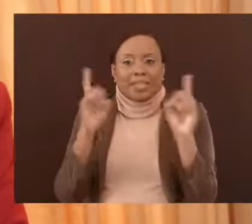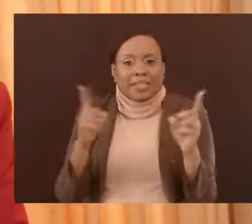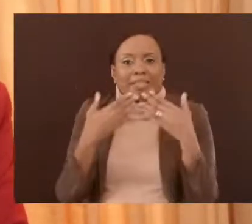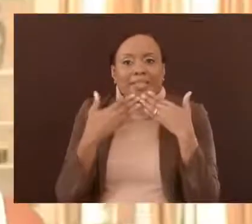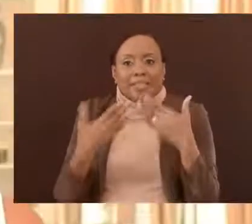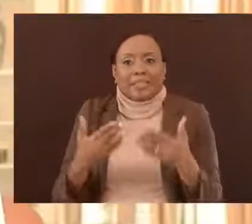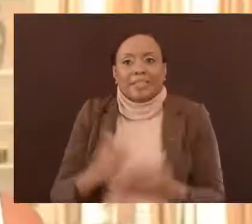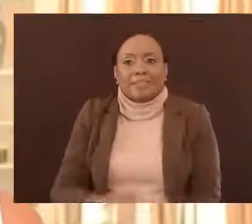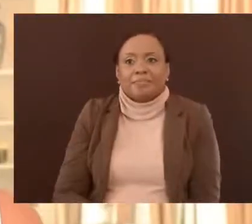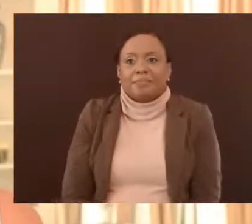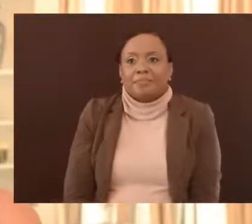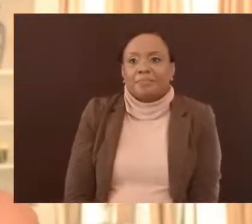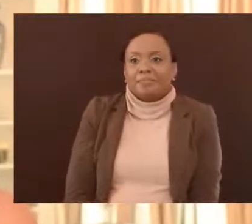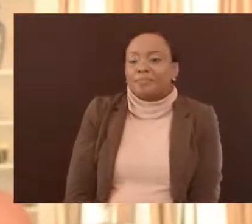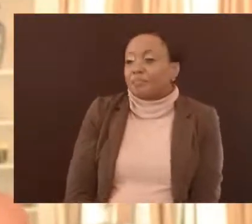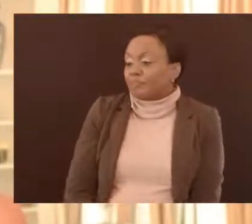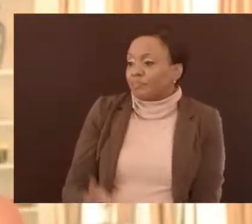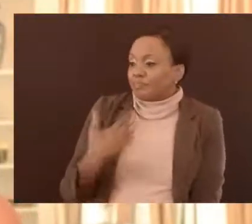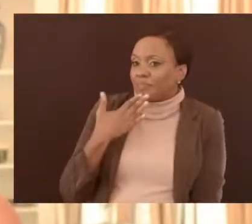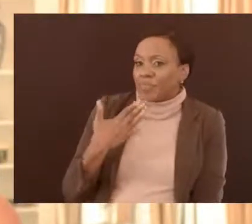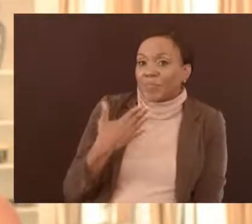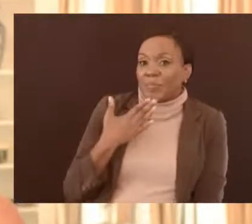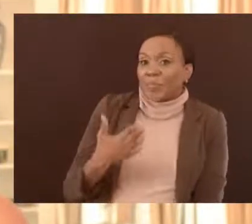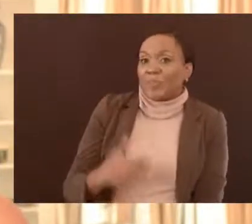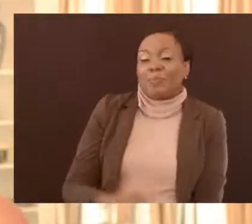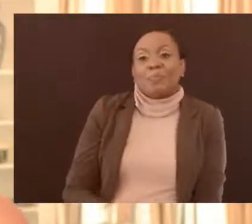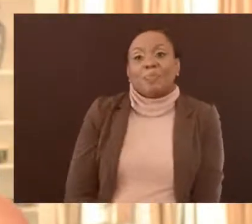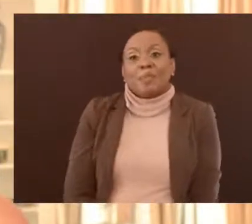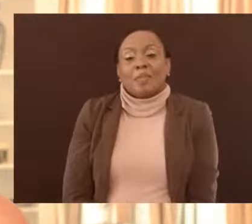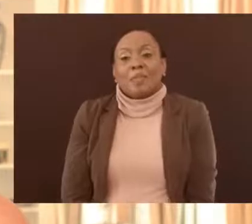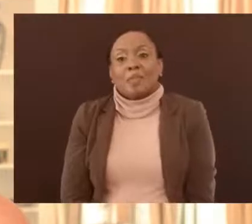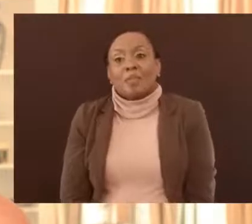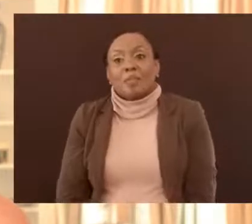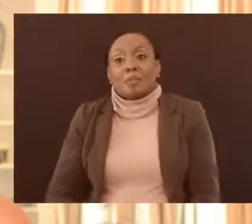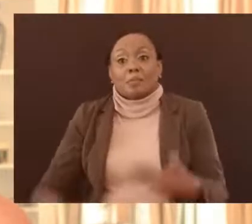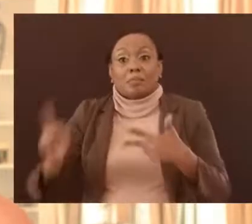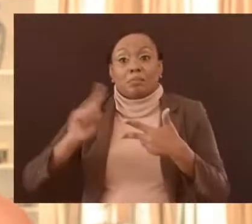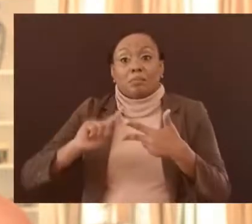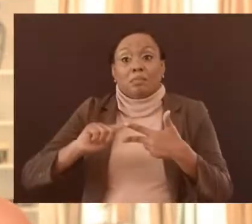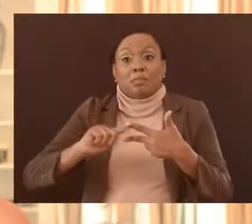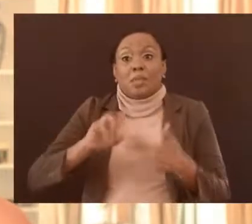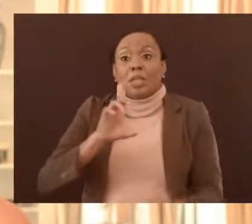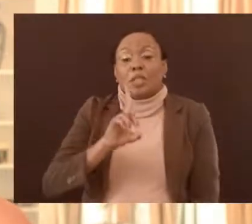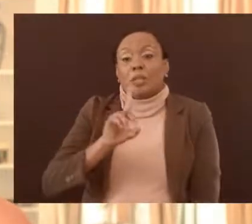Lisa. Thank you very much, Minister. Dr. Archer Bradshaw.